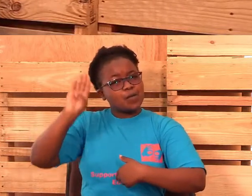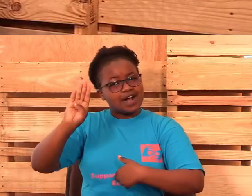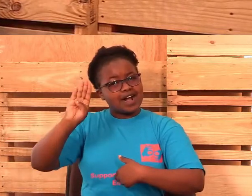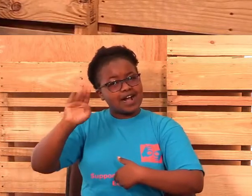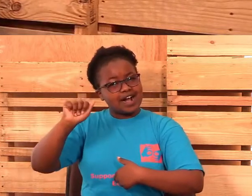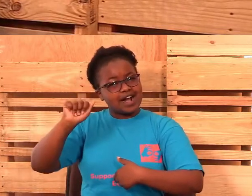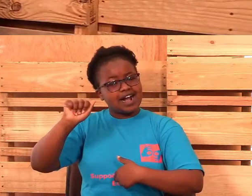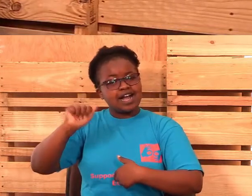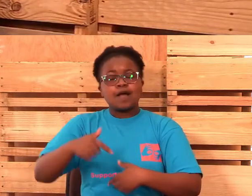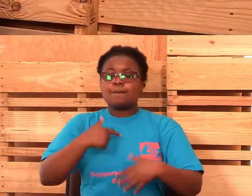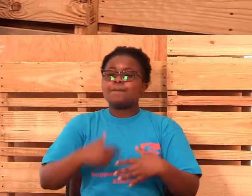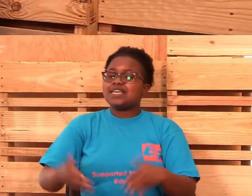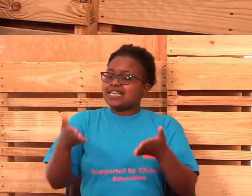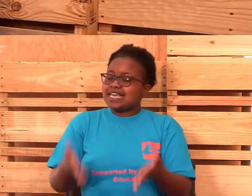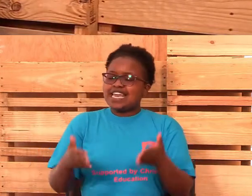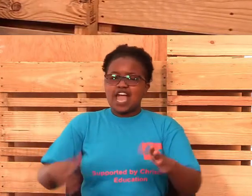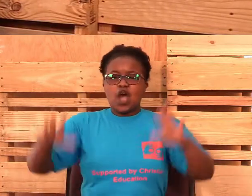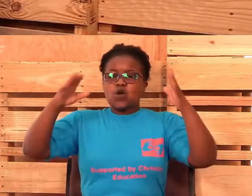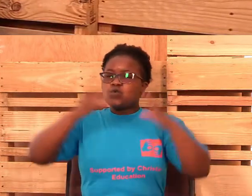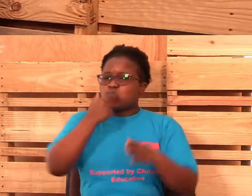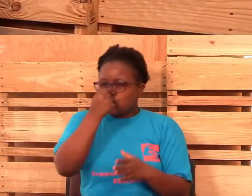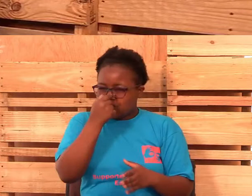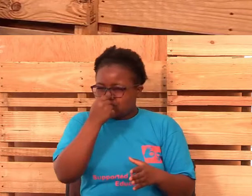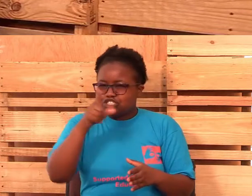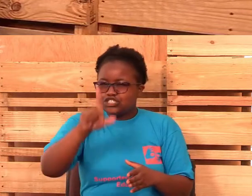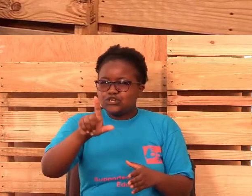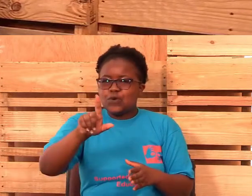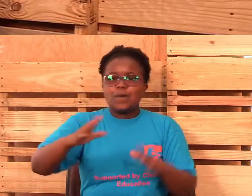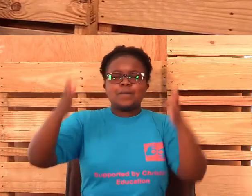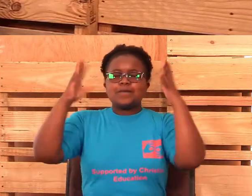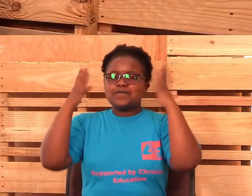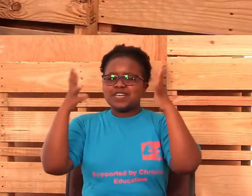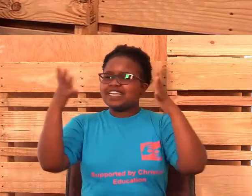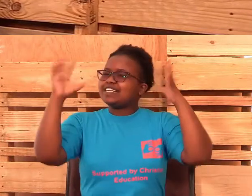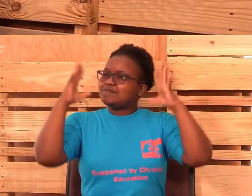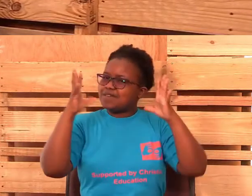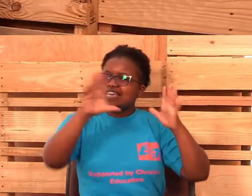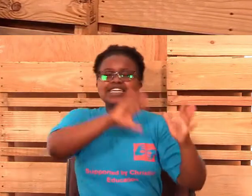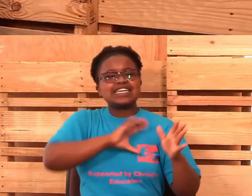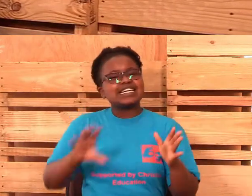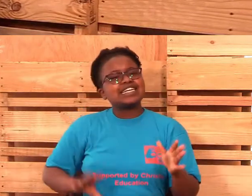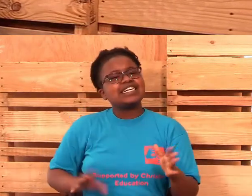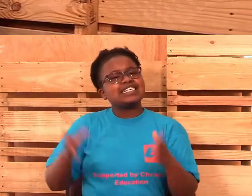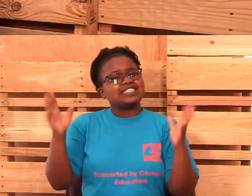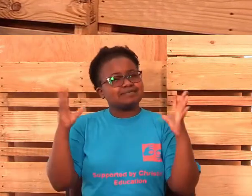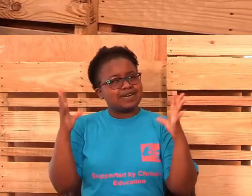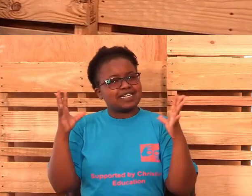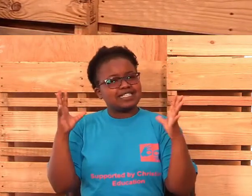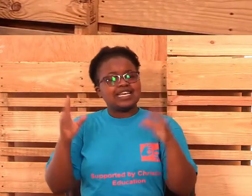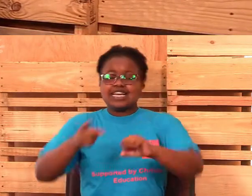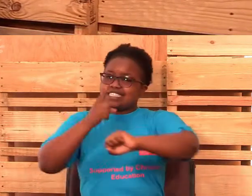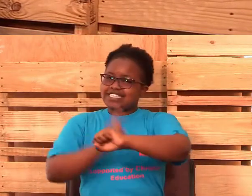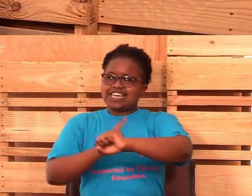Pumbaa, and I'm here to wish you a merry, merry, Merry Christmas! Yes, it's that